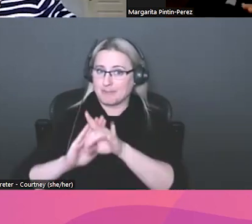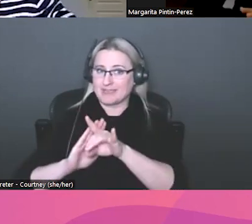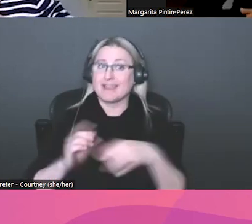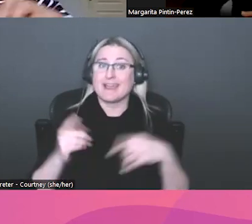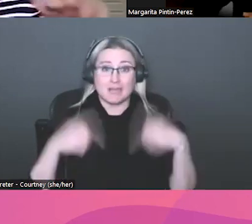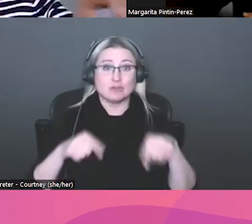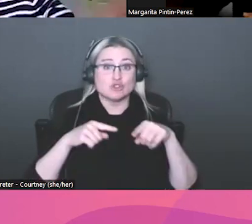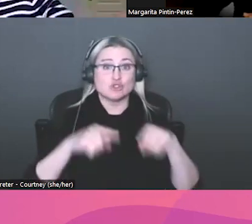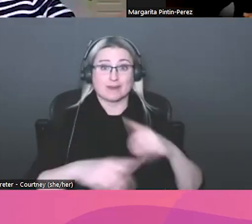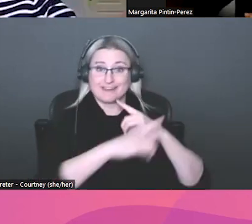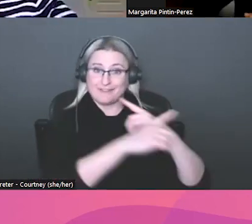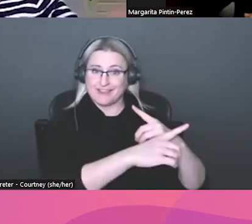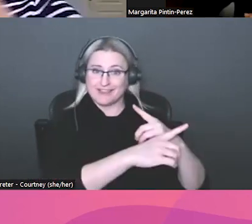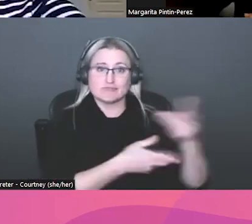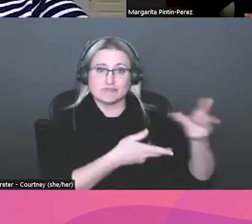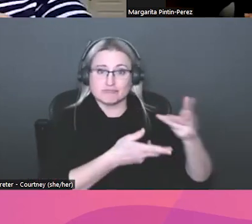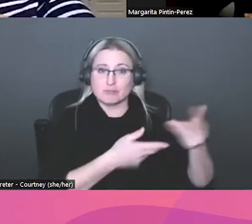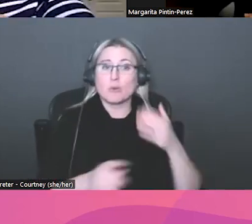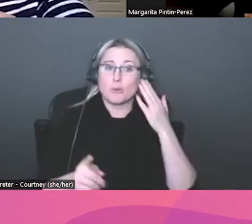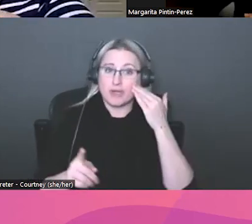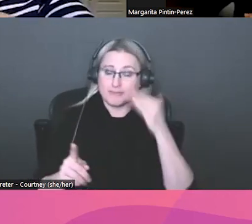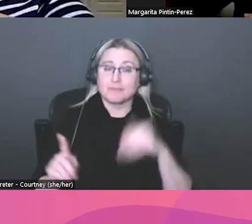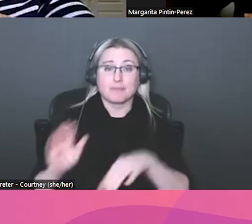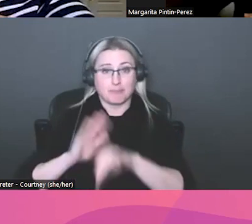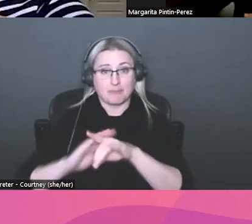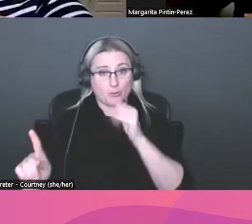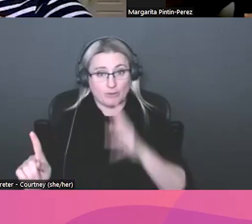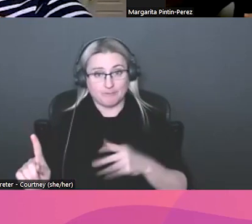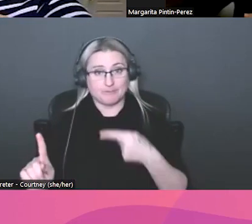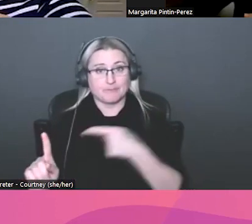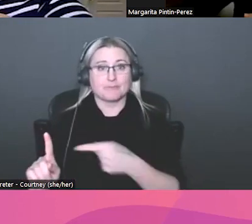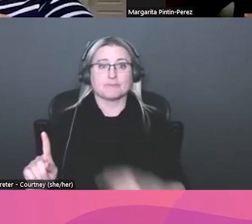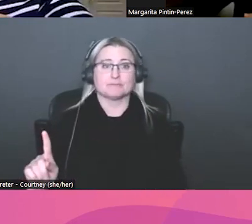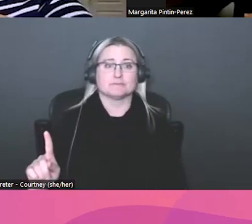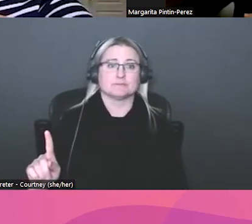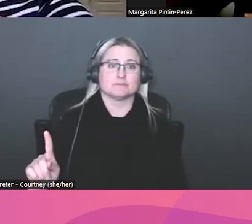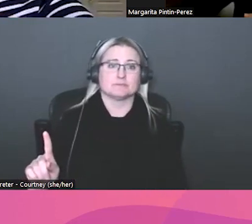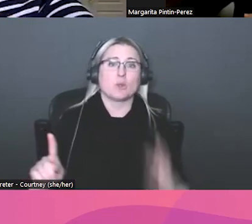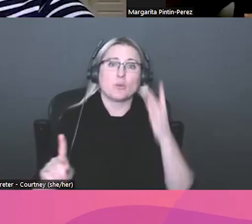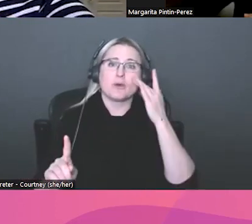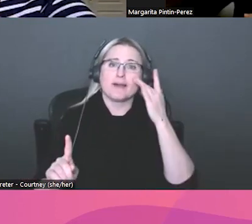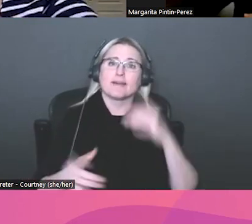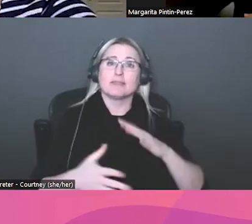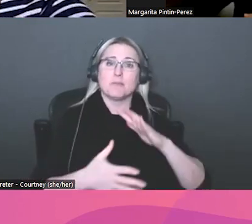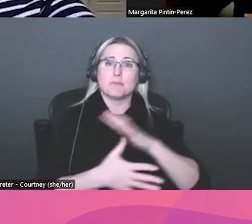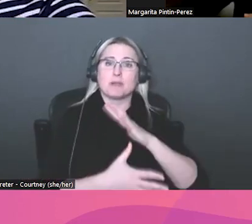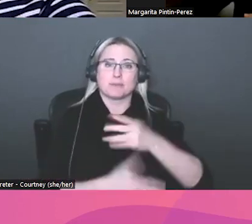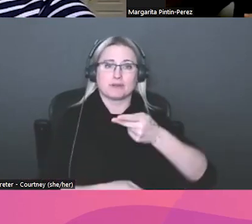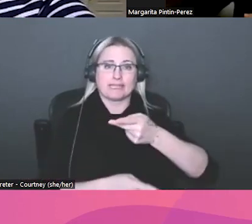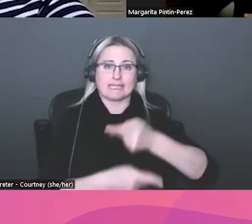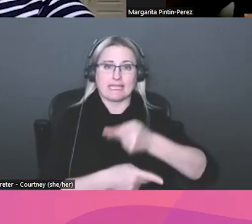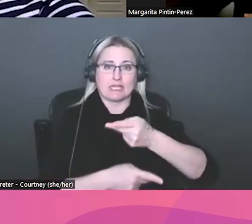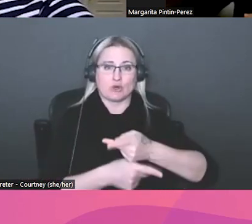up in my defense similarly, was because of the sort of primary care you get with